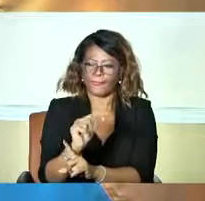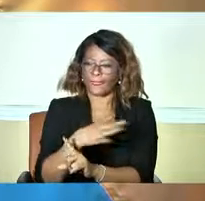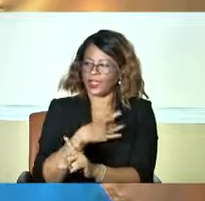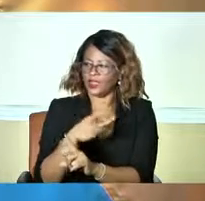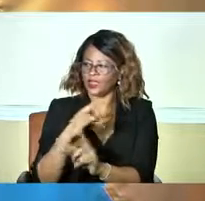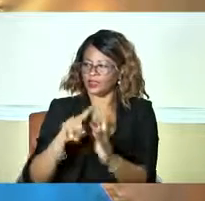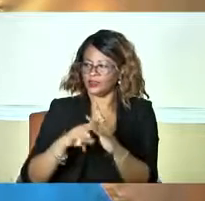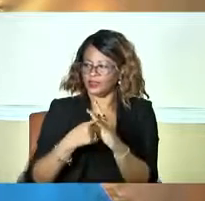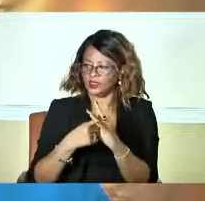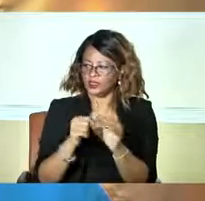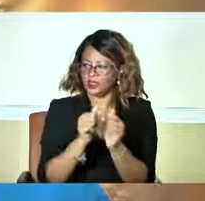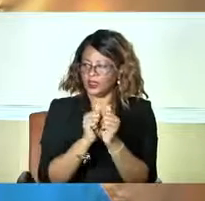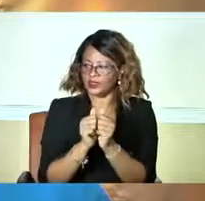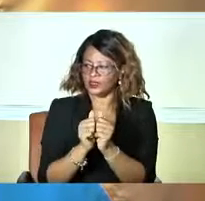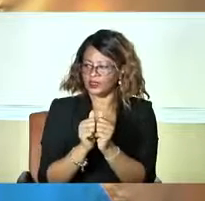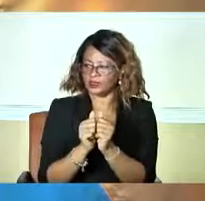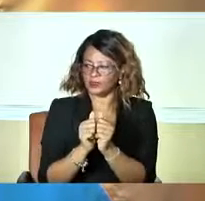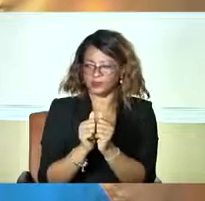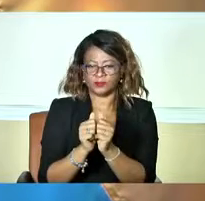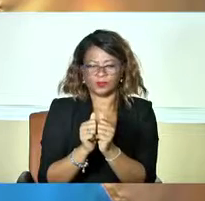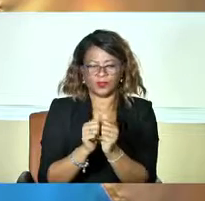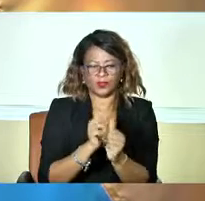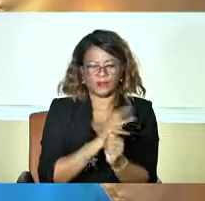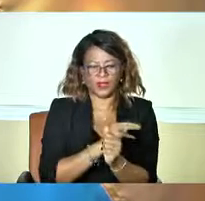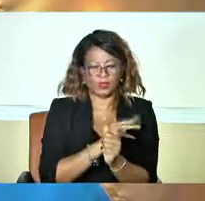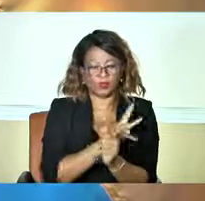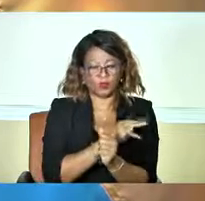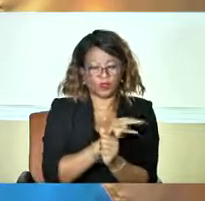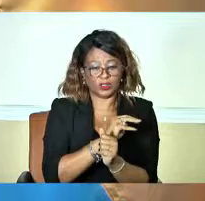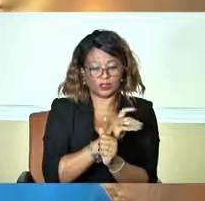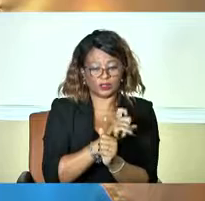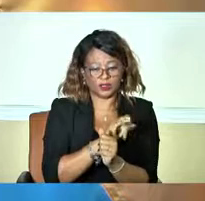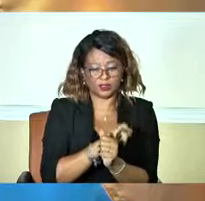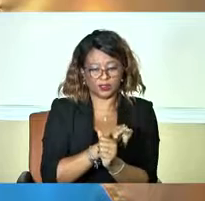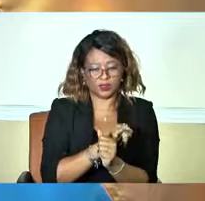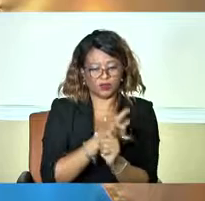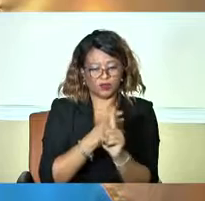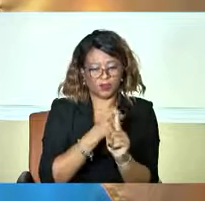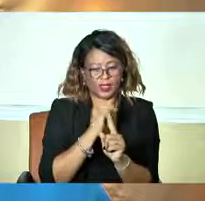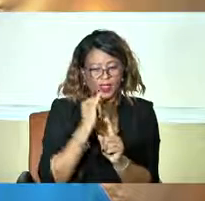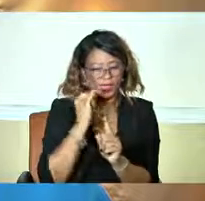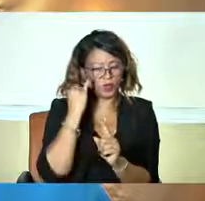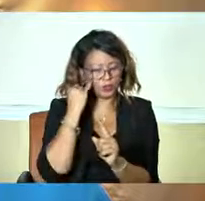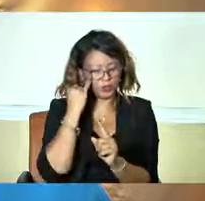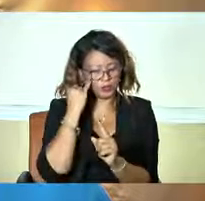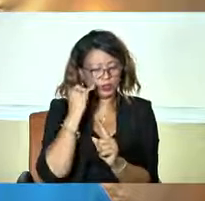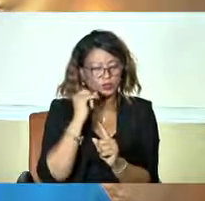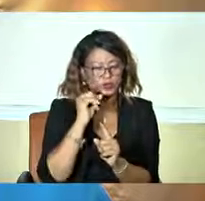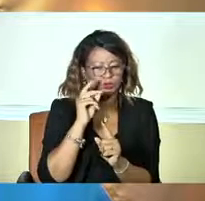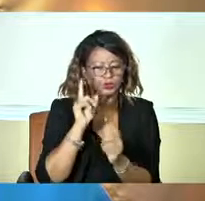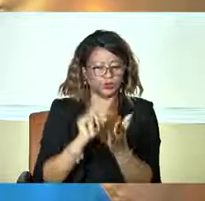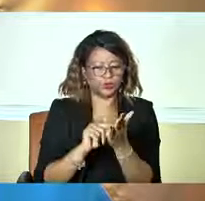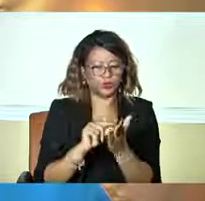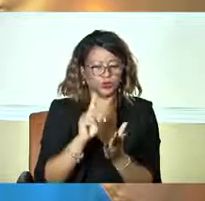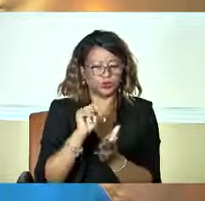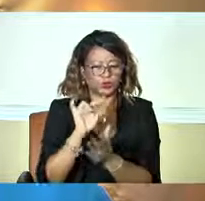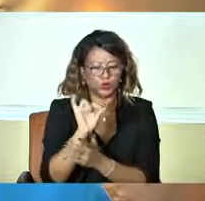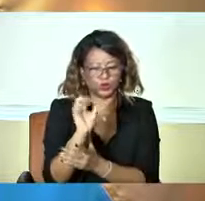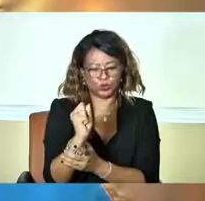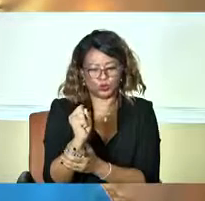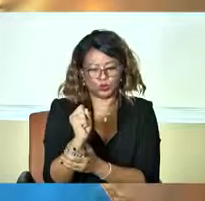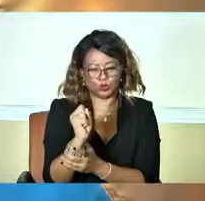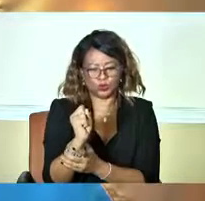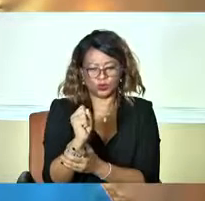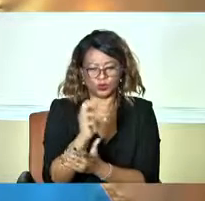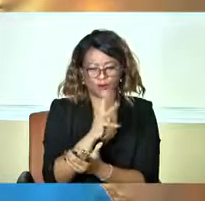to begin with Mr. Matthew Moxie from Eyewitness News.